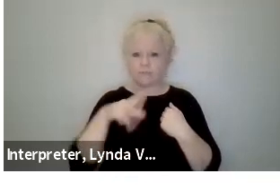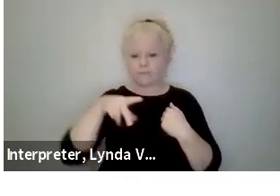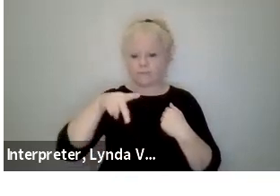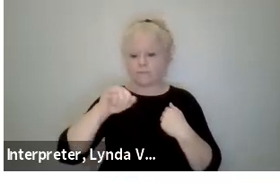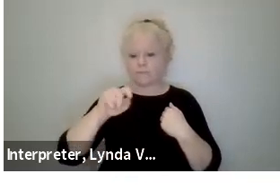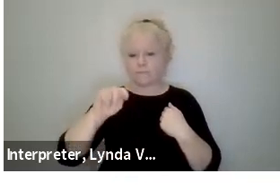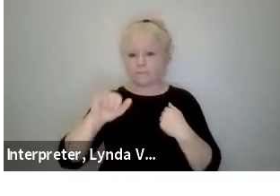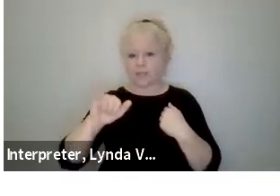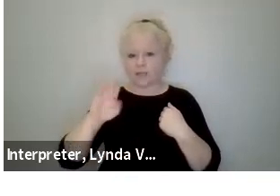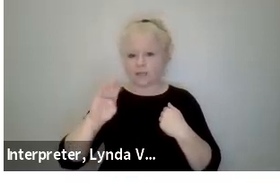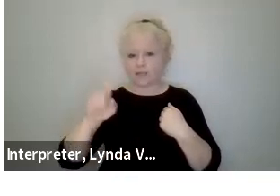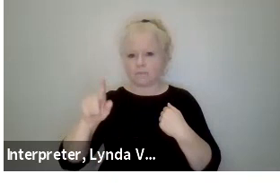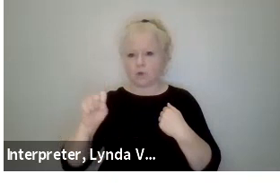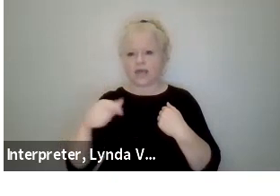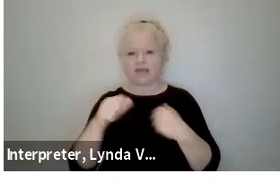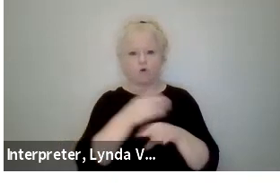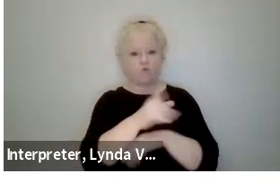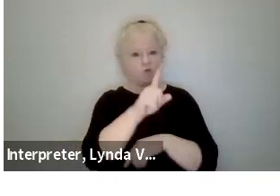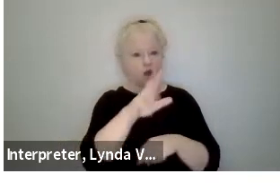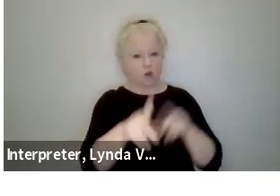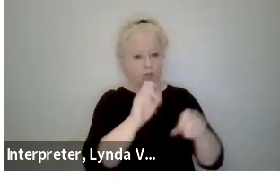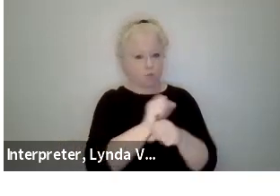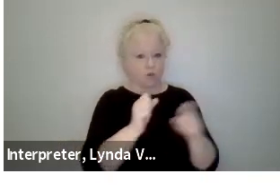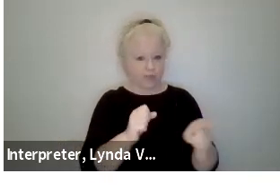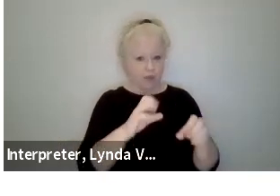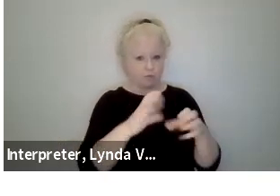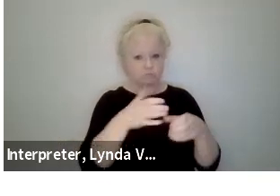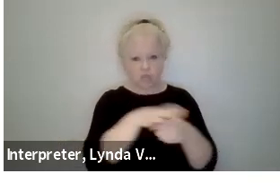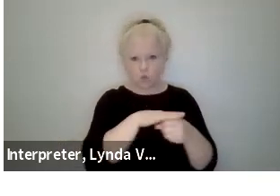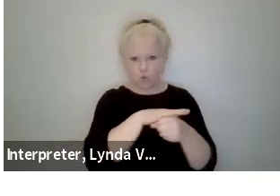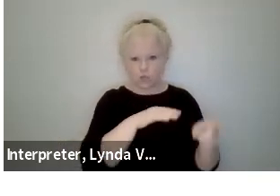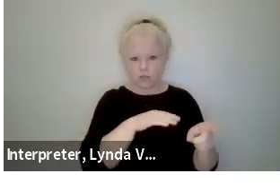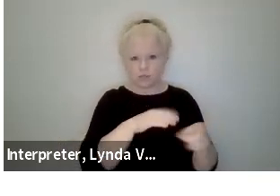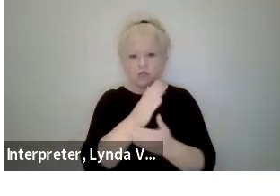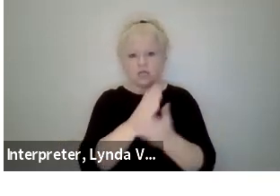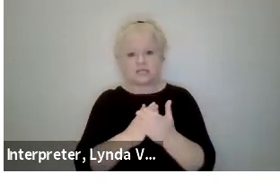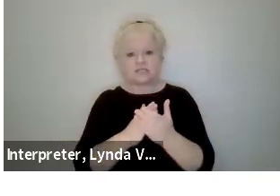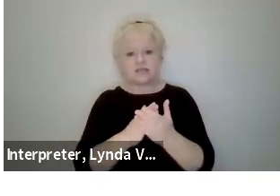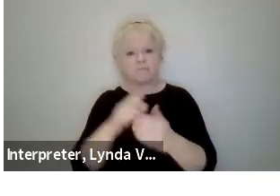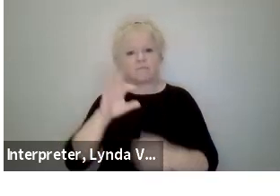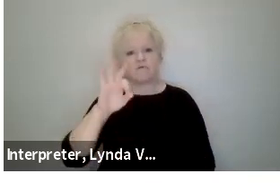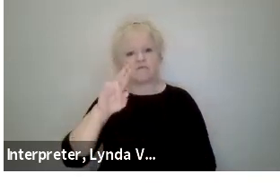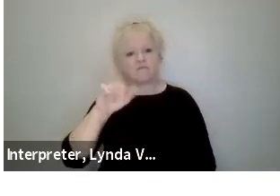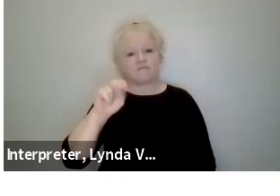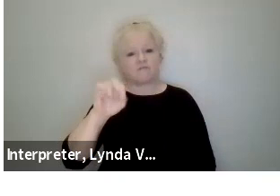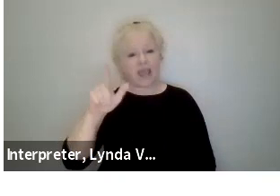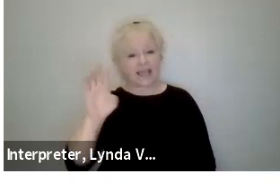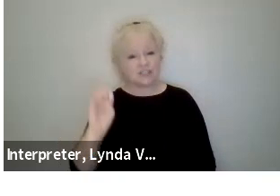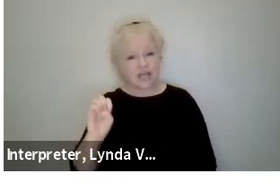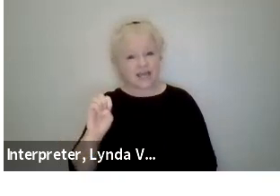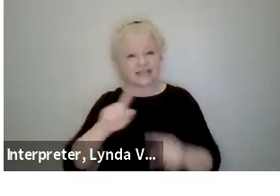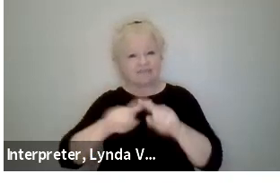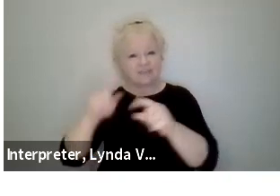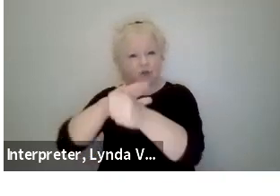100 employees at their location. Some of the businesses we work with are franchises, or they have multiple locations.